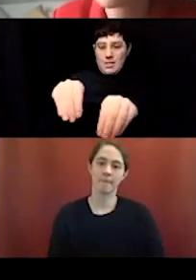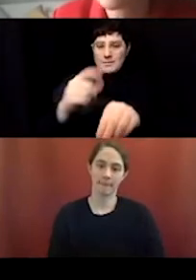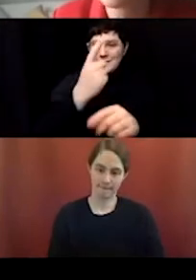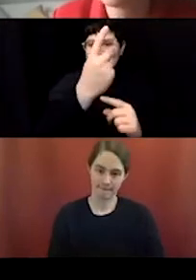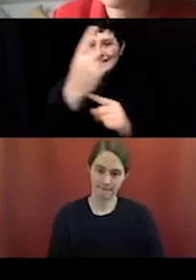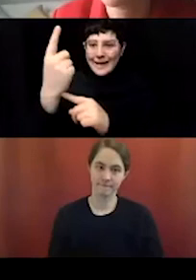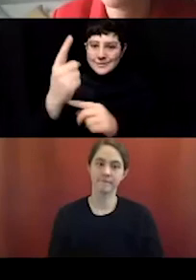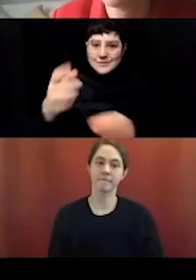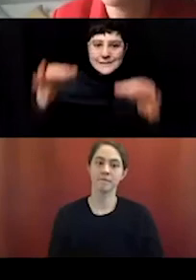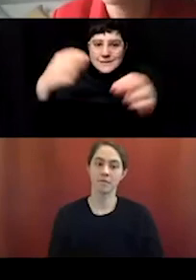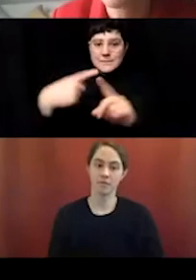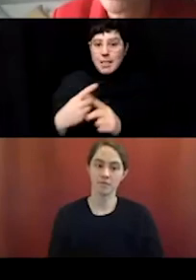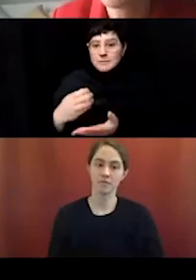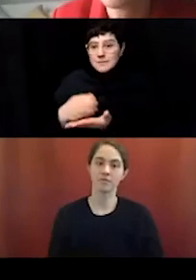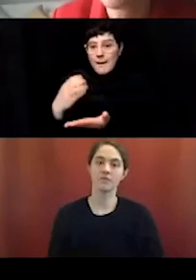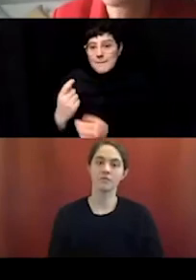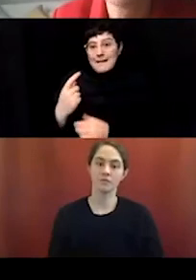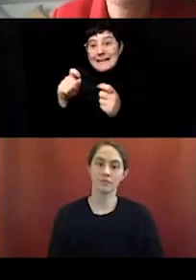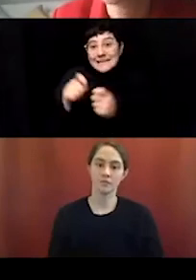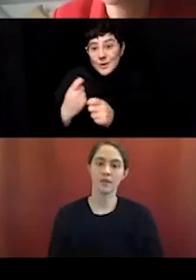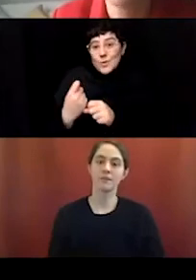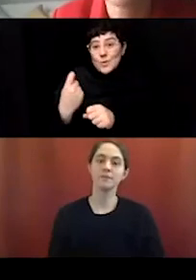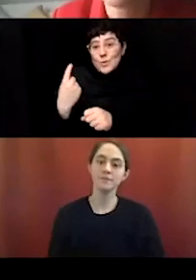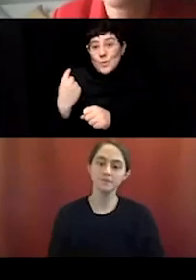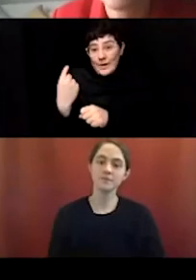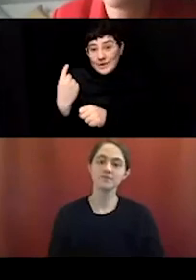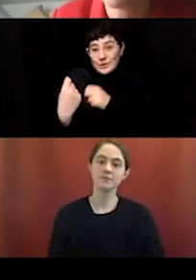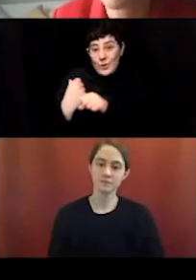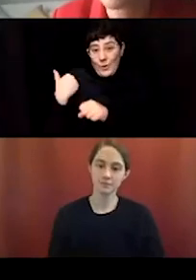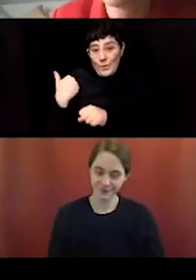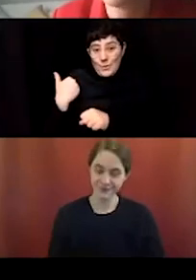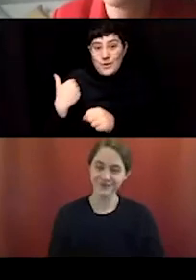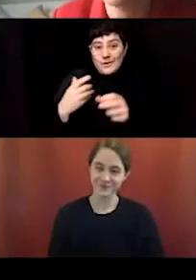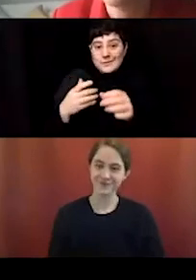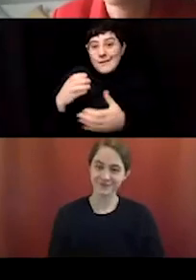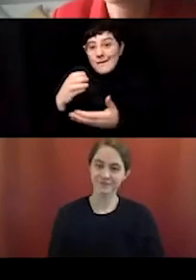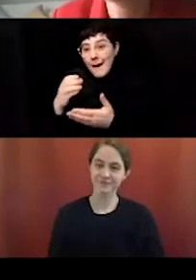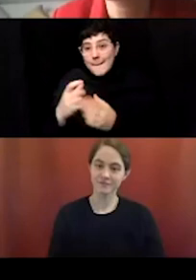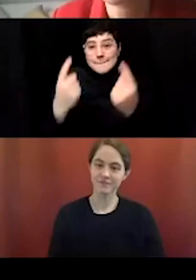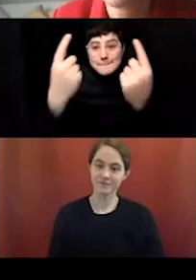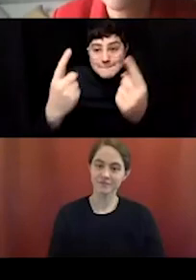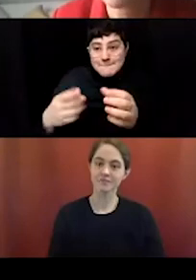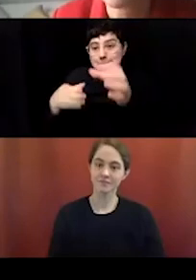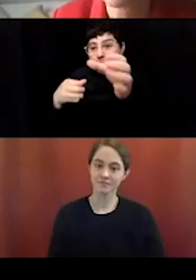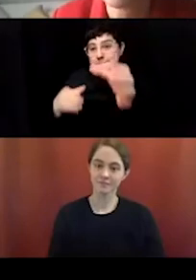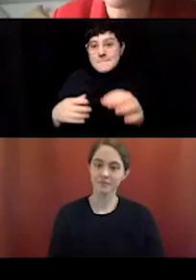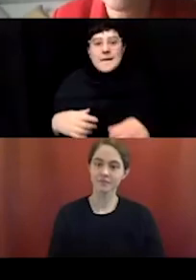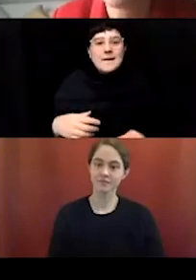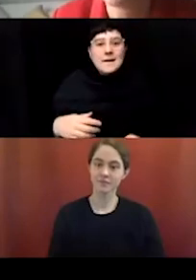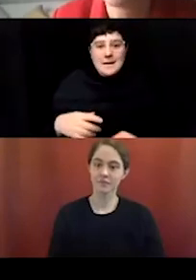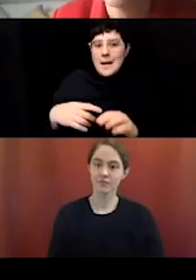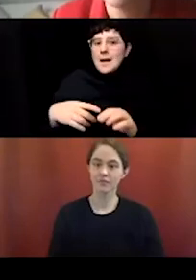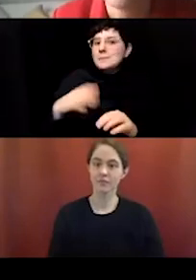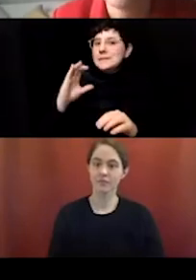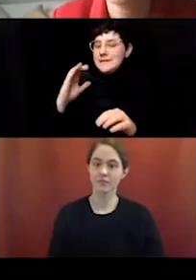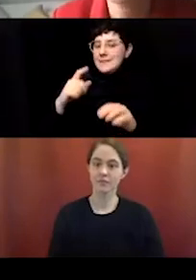year, exactly 1 year ago, for Hanukkah. So these two works are together representing very different chapters in your